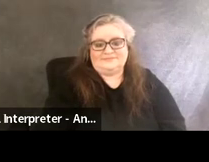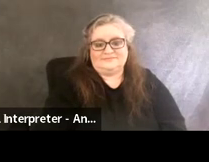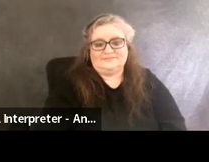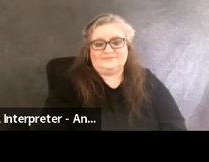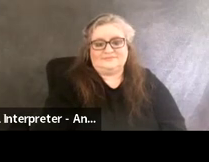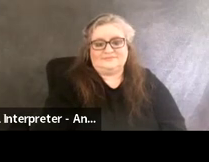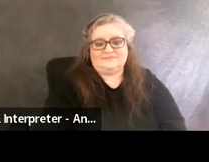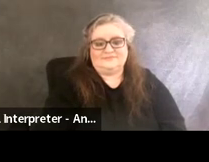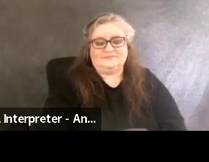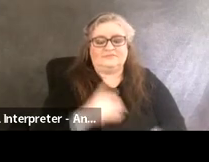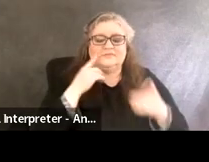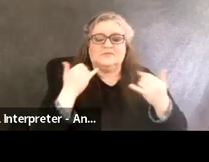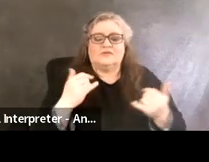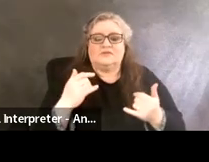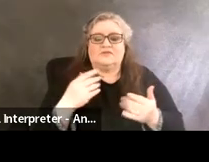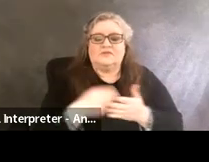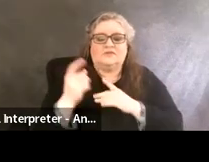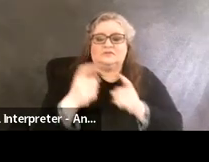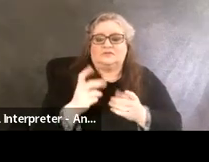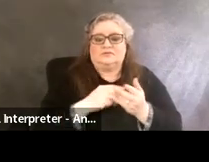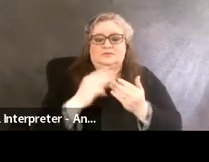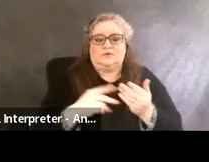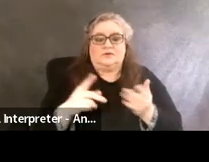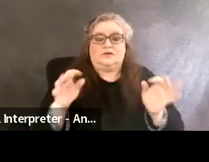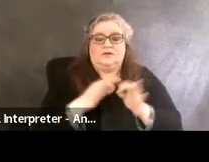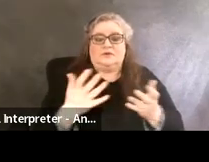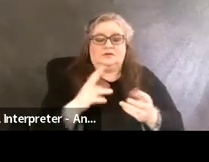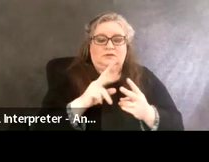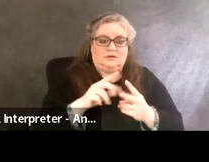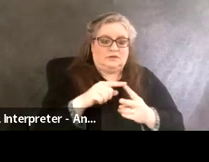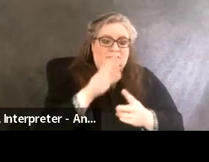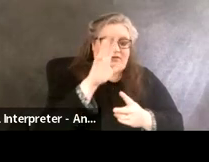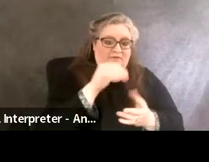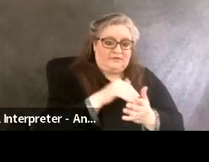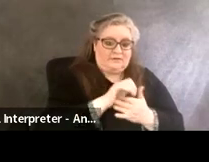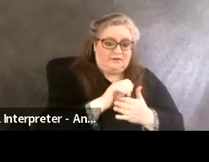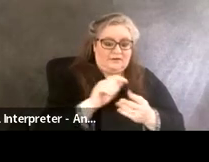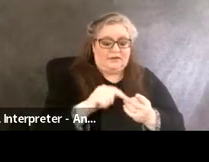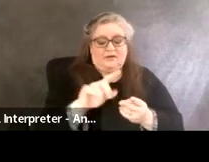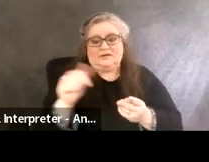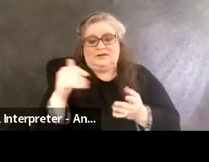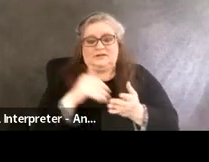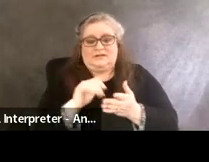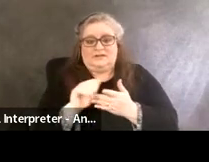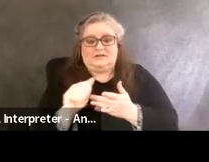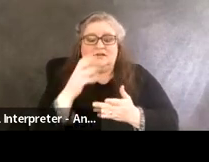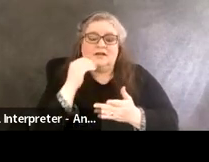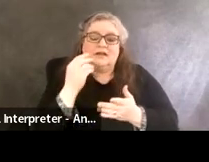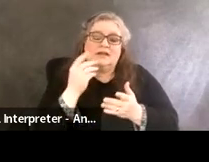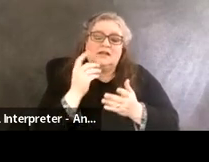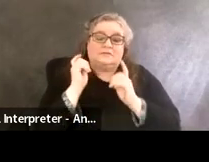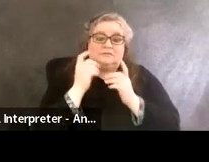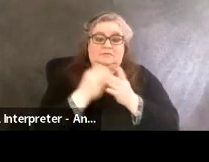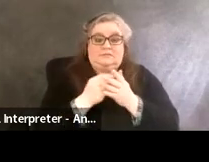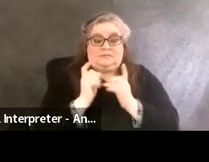So for this grant program, the grant amounts are either $5,000 or $10,000, and the amount you may be awarded